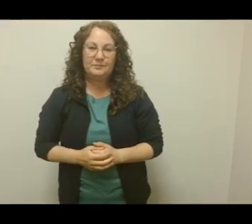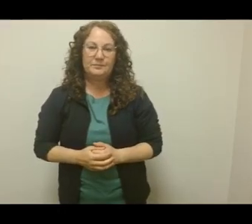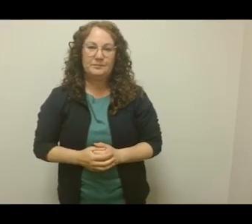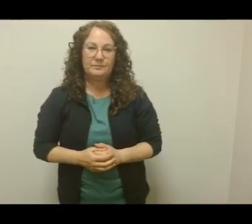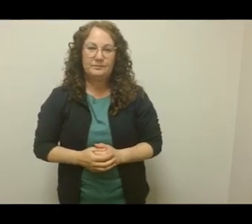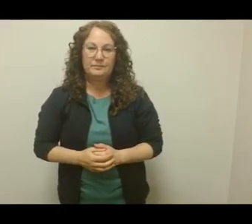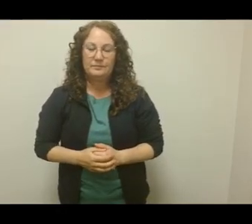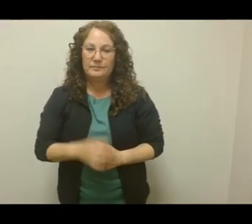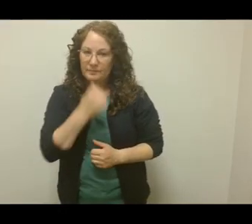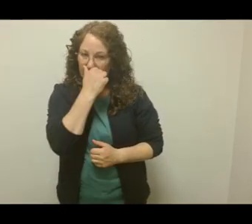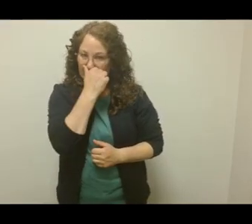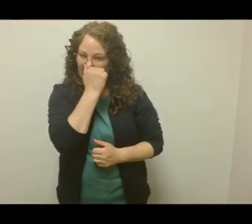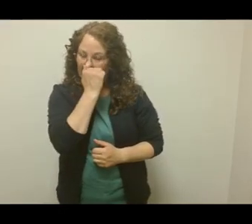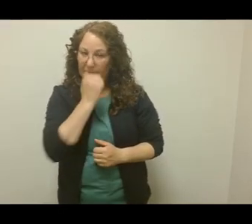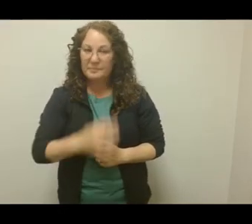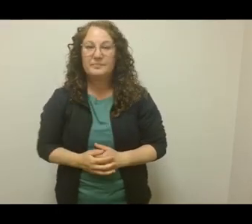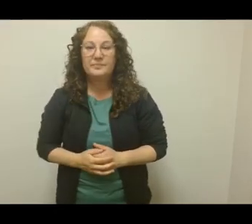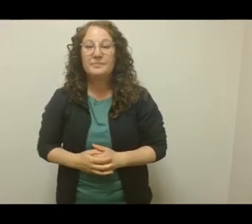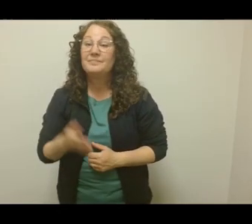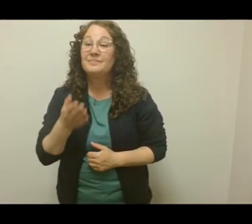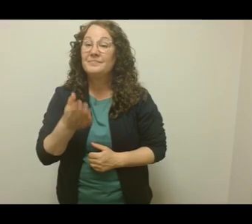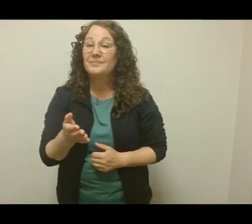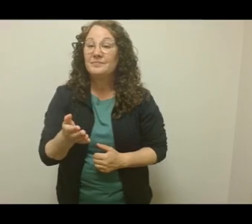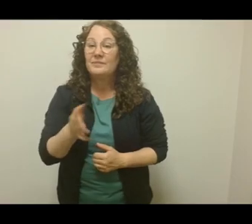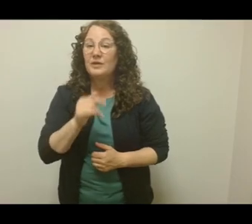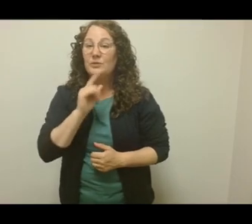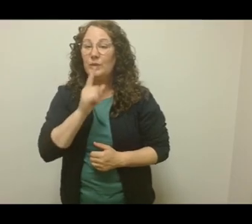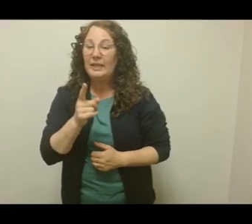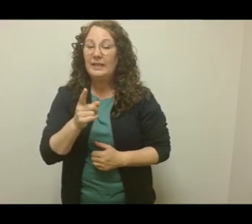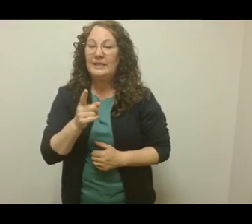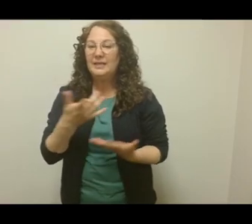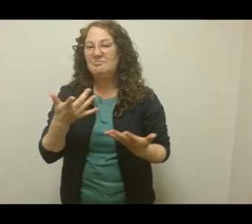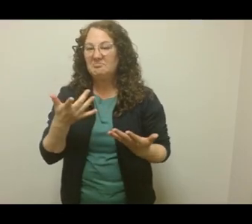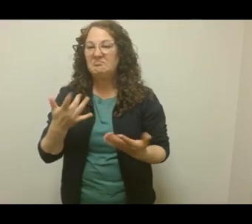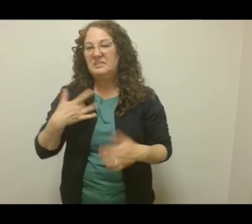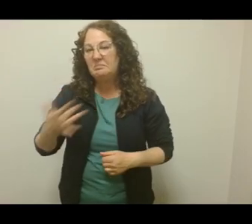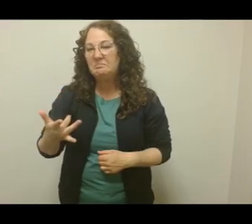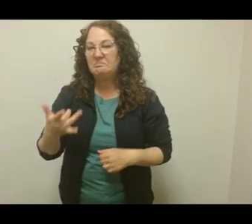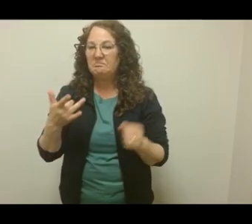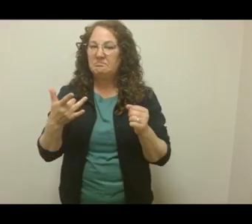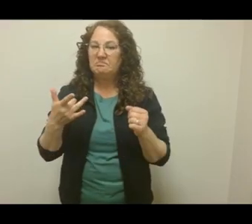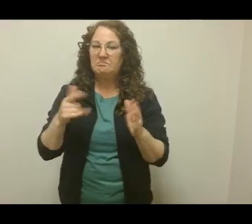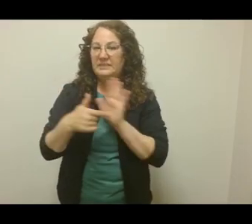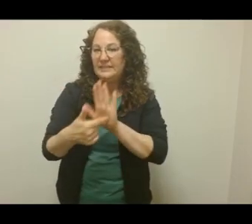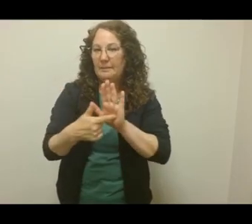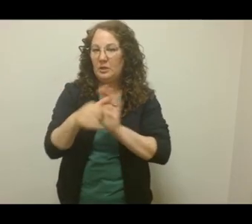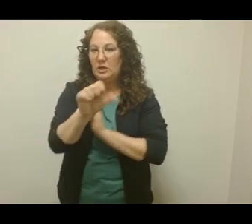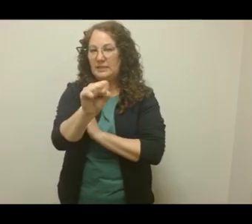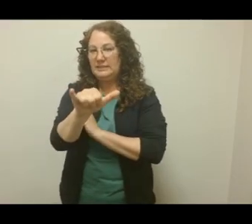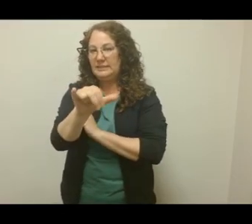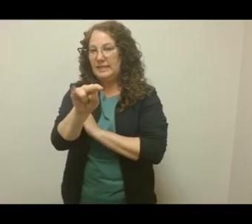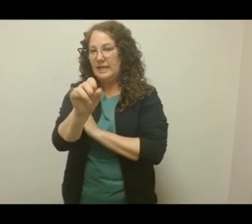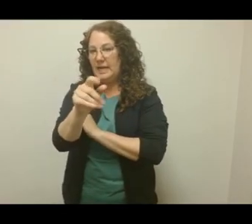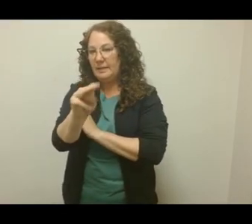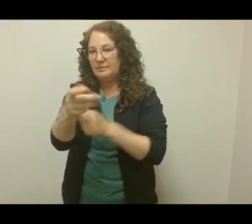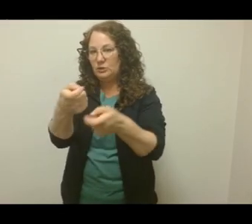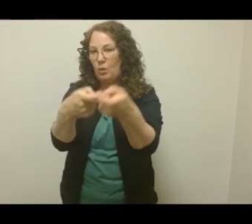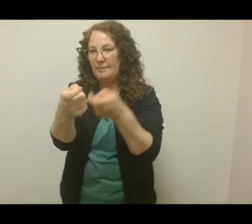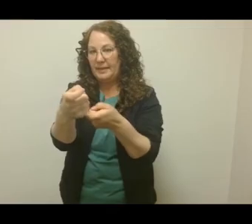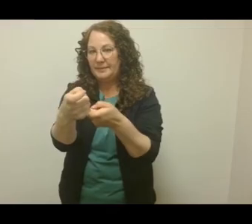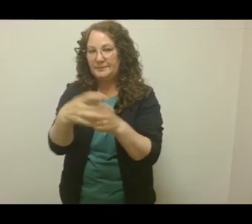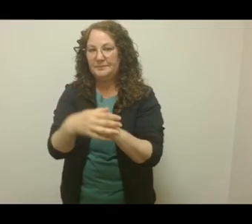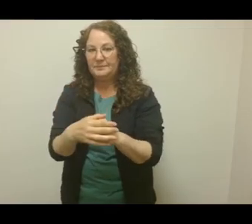So this is a kind of classic example of synonym swapping. Let's take it sentence by